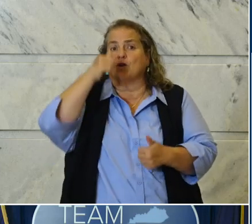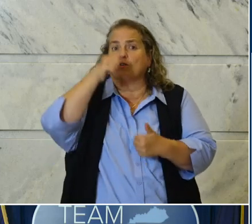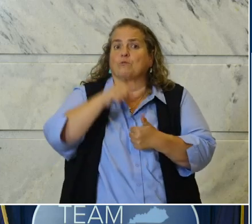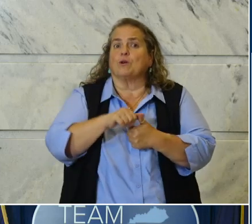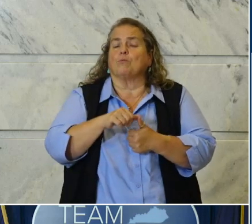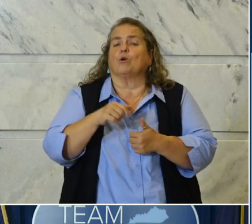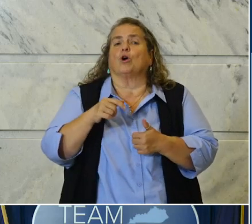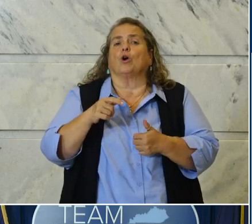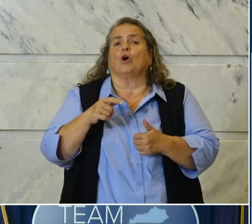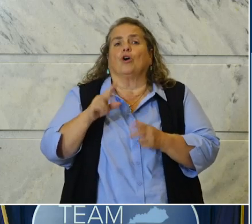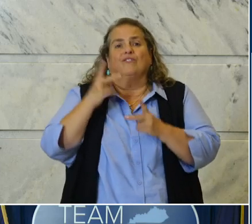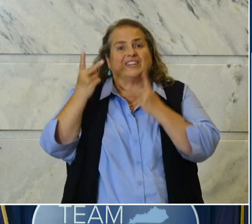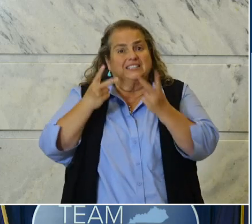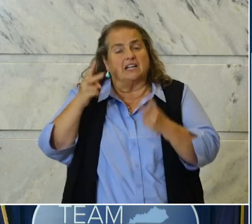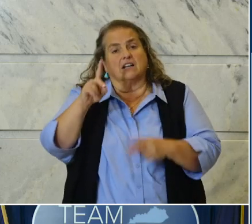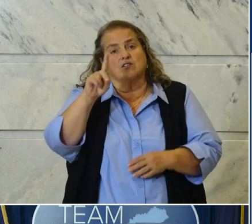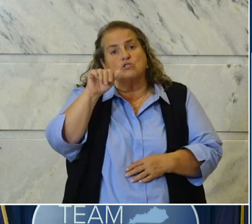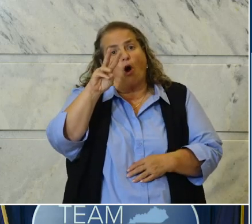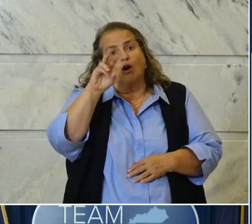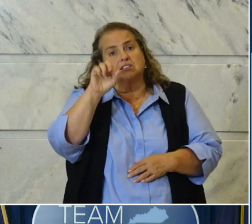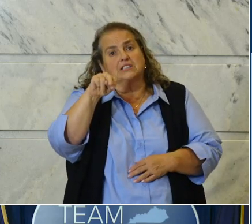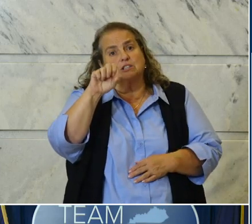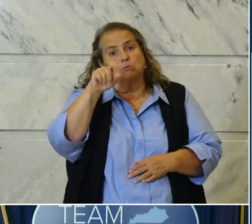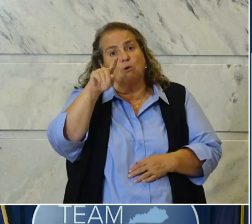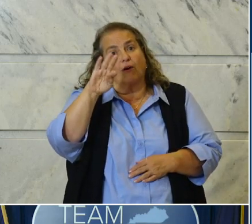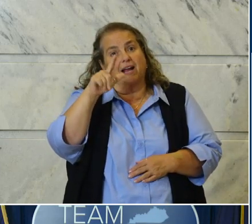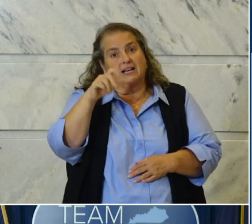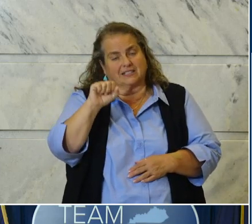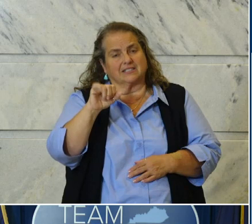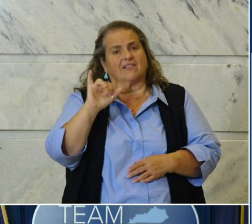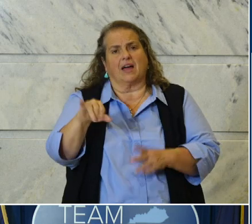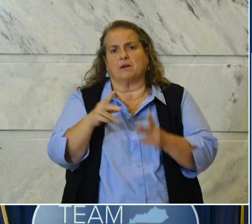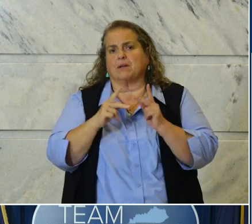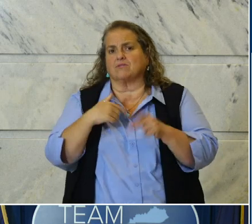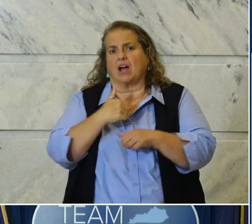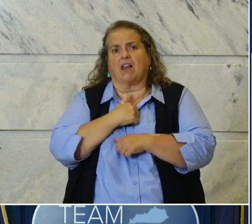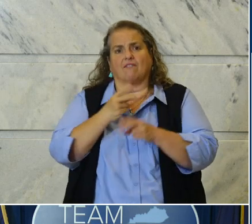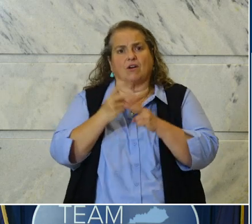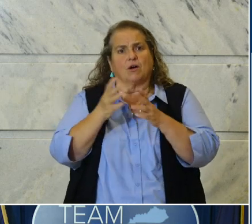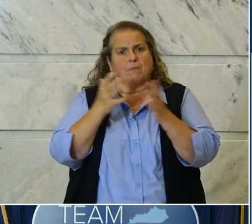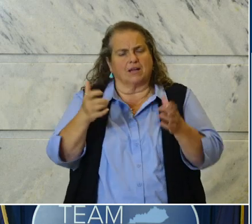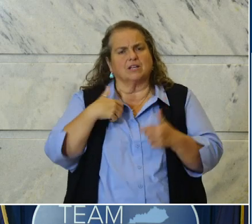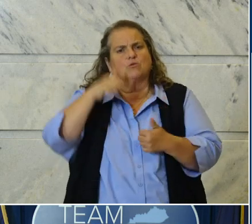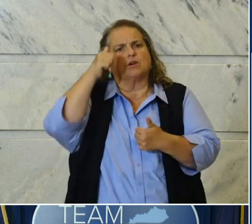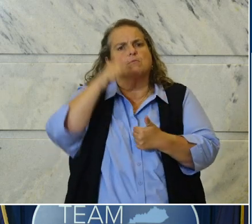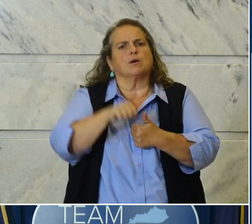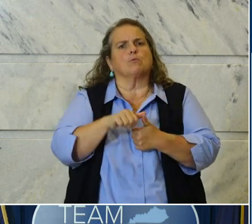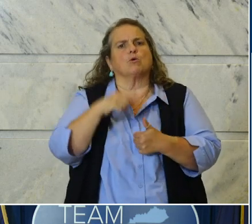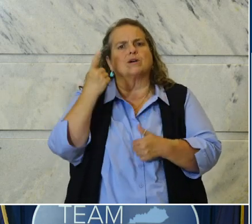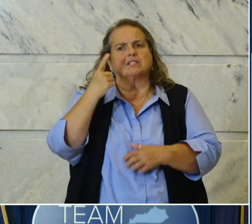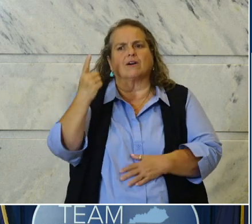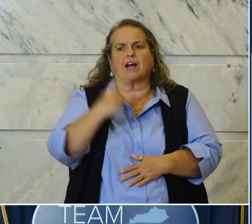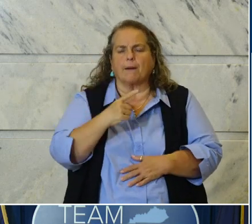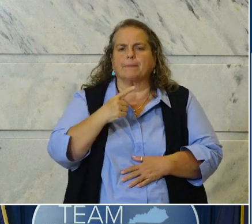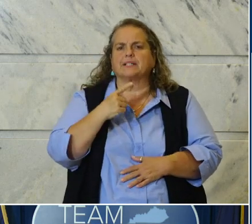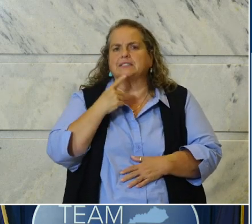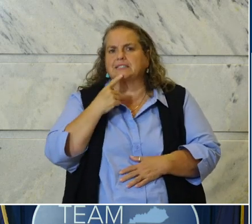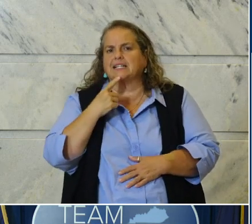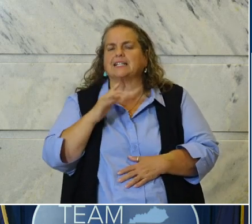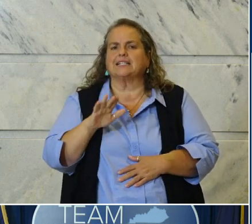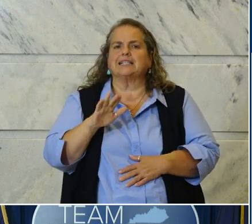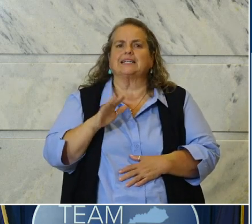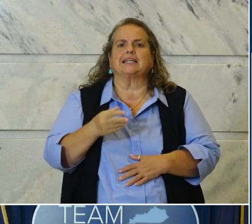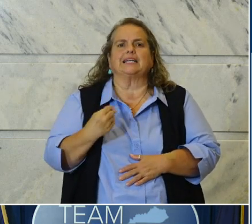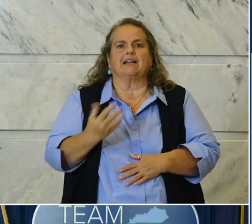the last time that I was out, a place that I love very much. And I remember being struck when somebody came and said, just give us